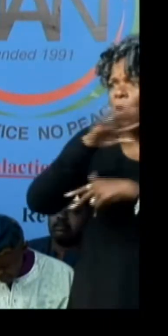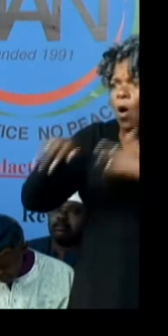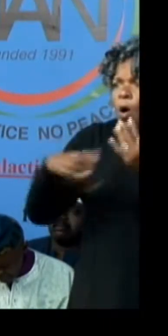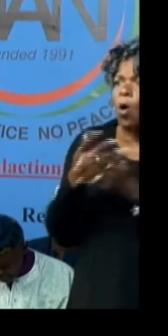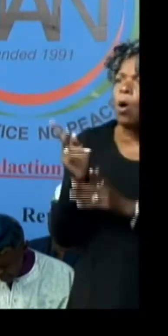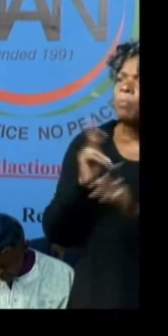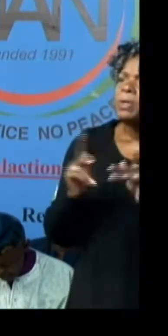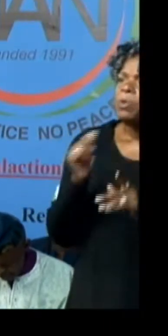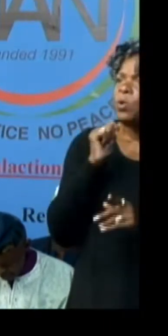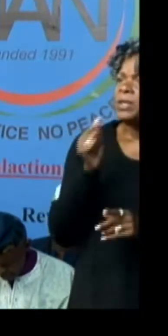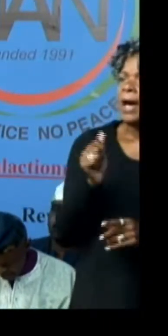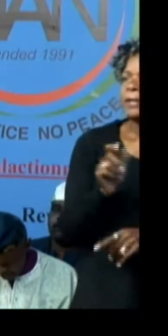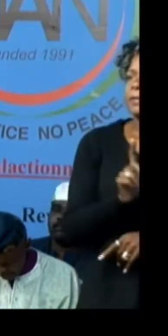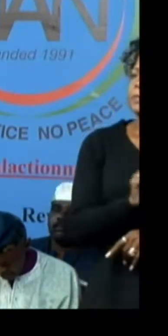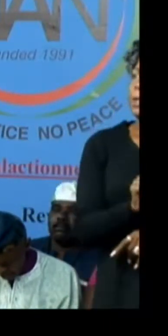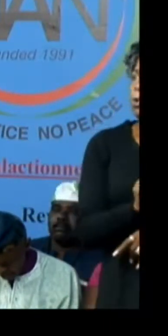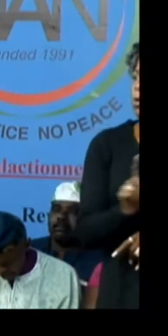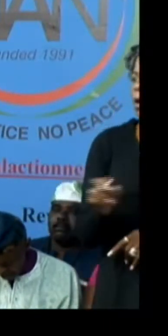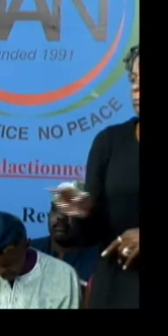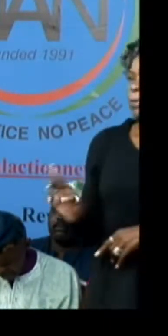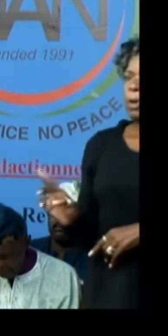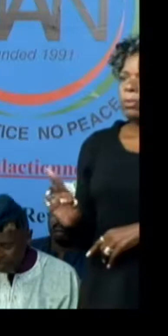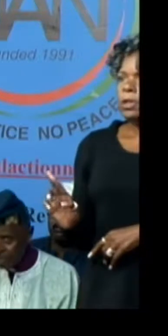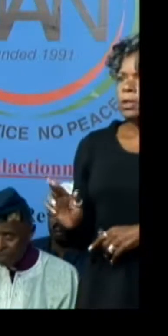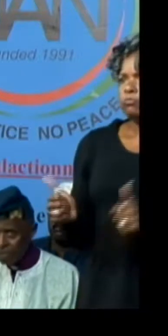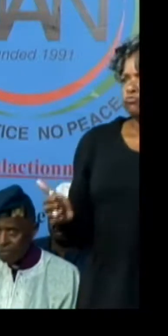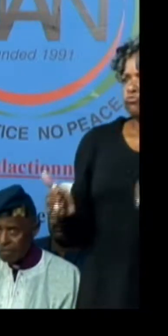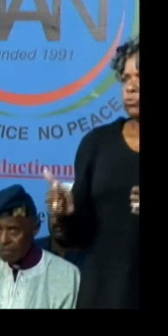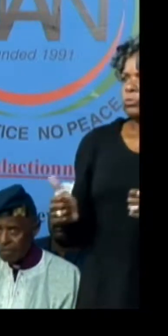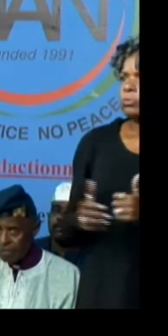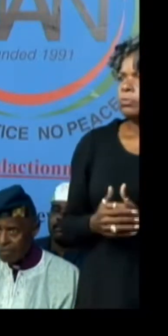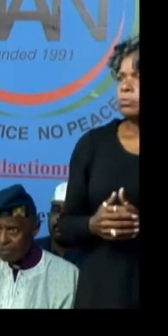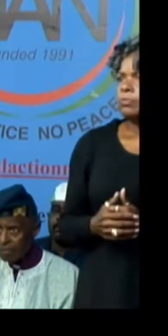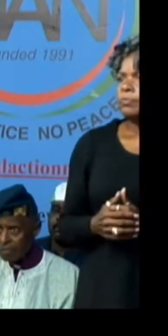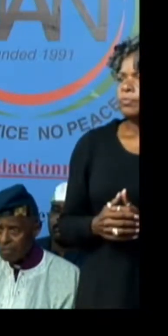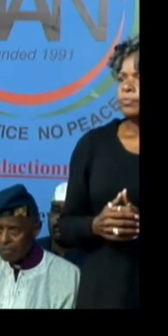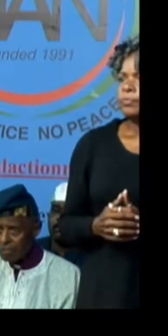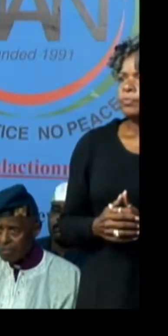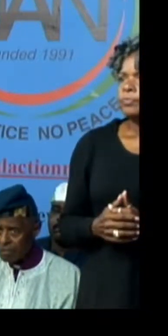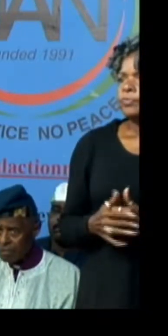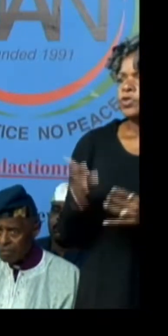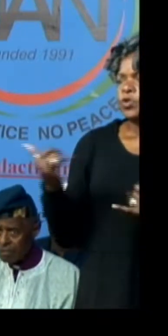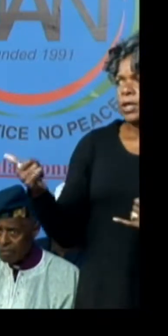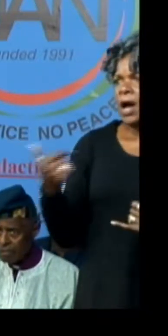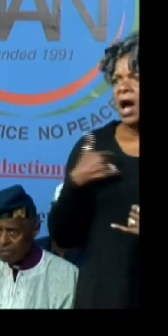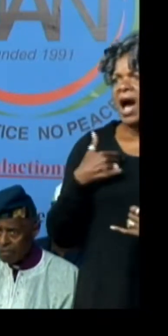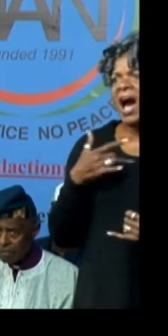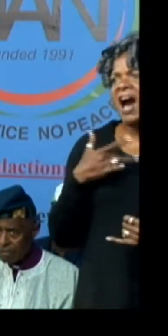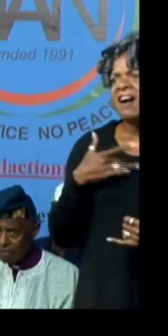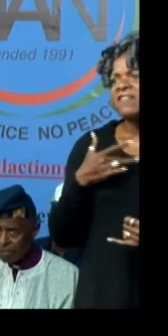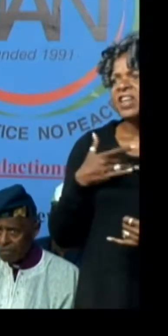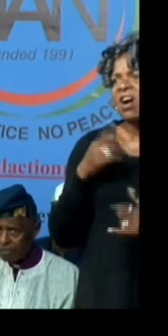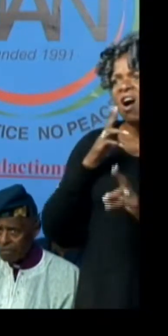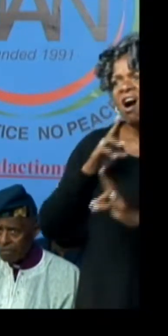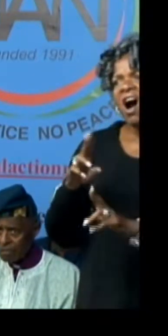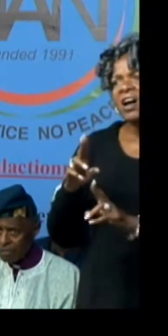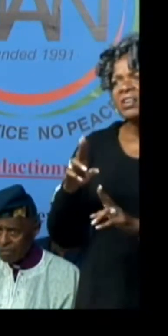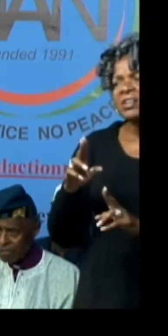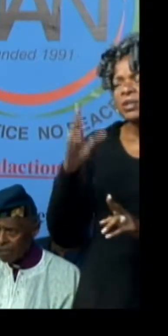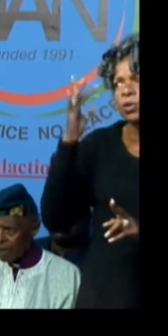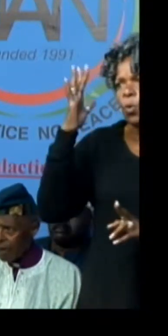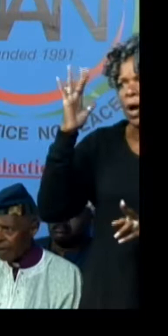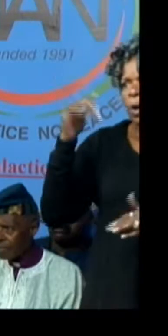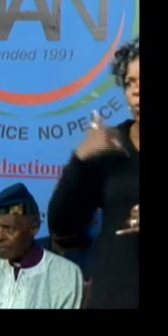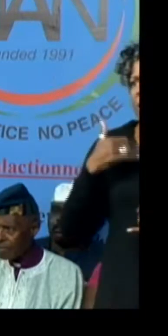message. So I'm very honored this morning that we have with us one of our leading Buddhist leaders on the